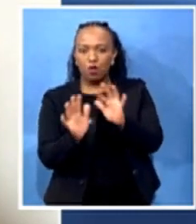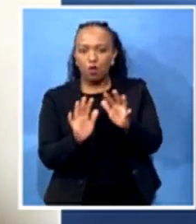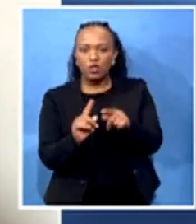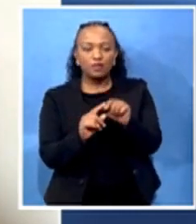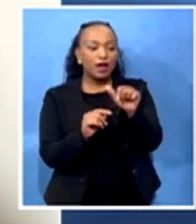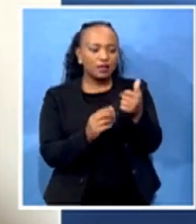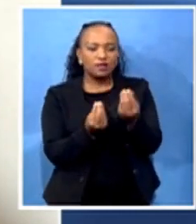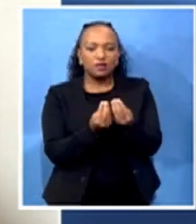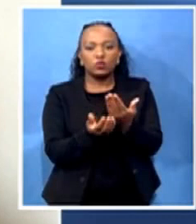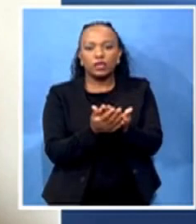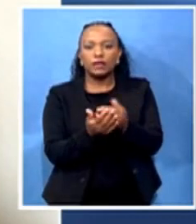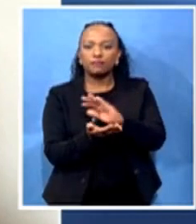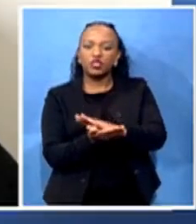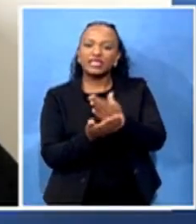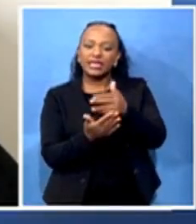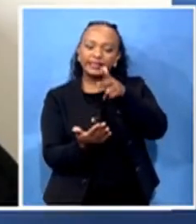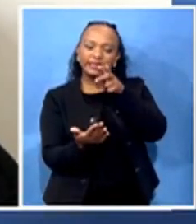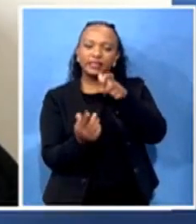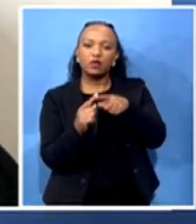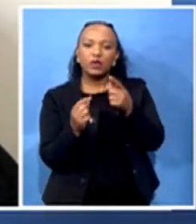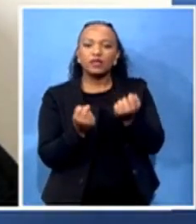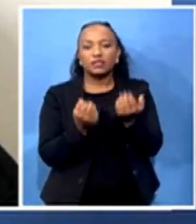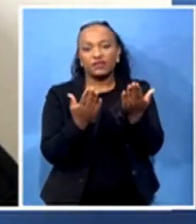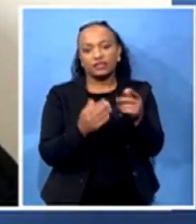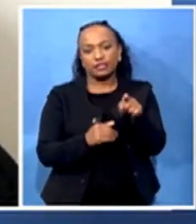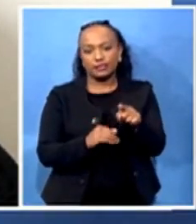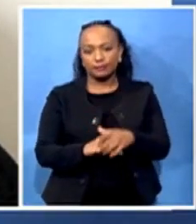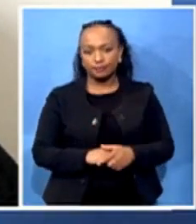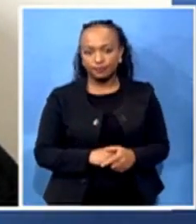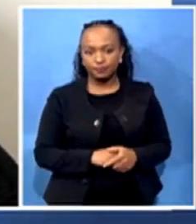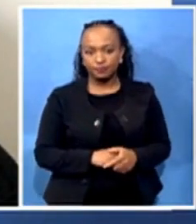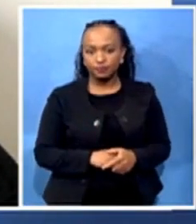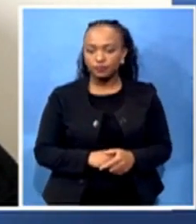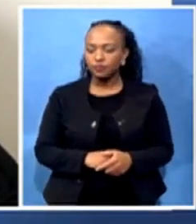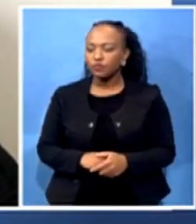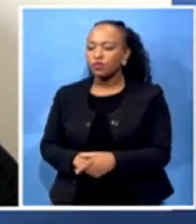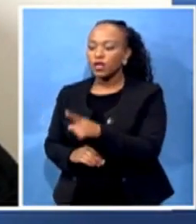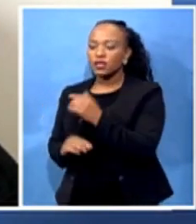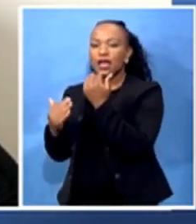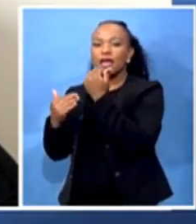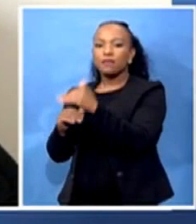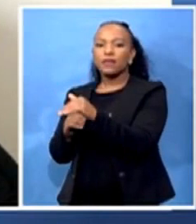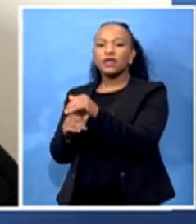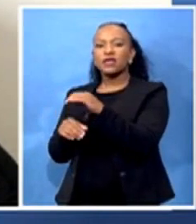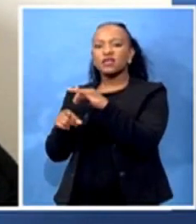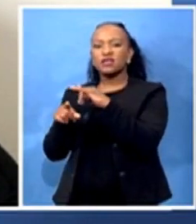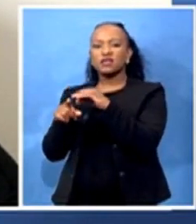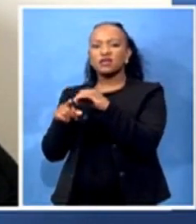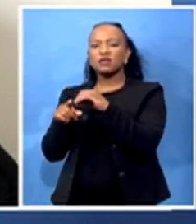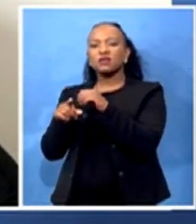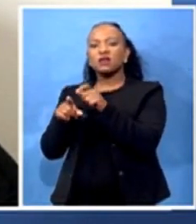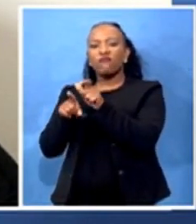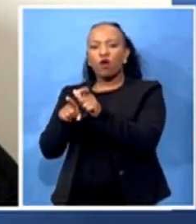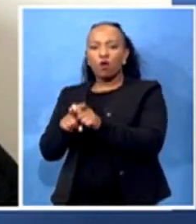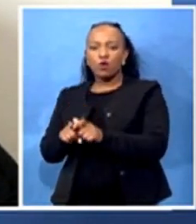the service. There's quite a limited vocabulary in terms of translation in Xitsonga. Will this not be